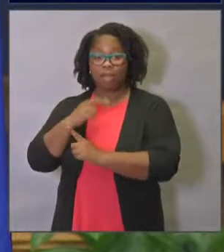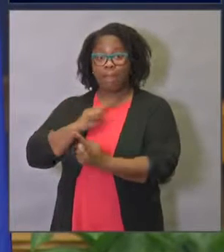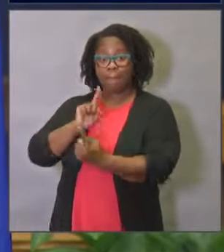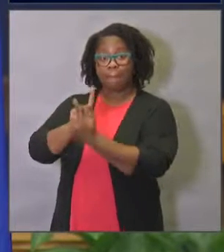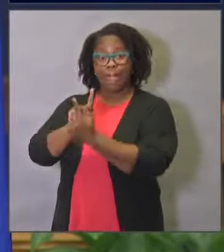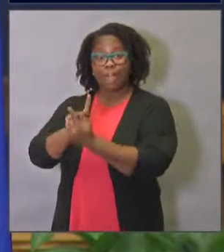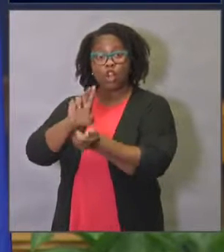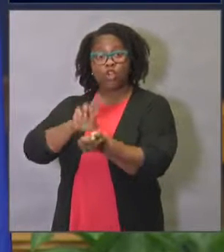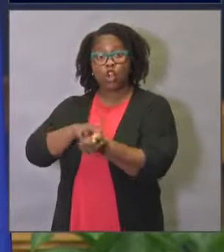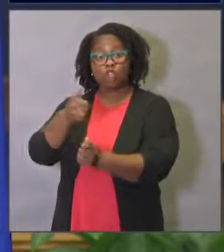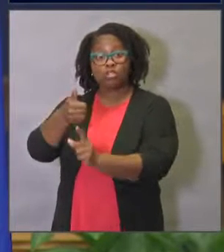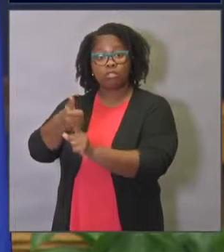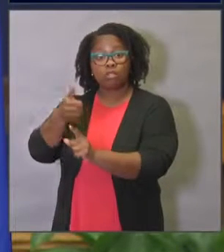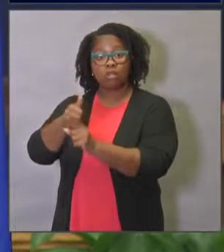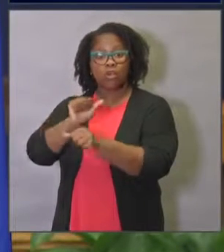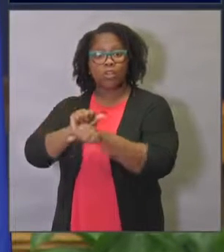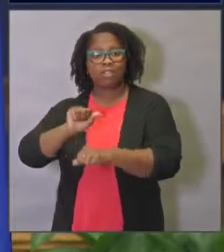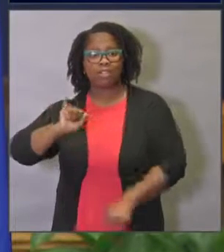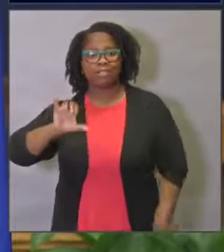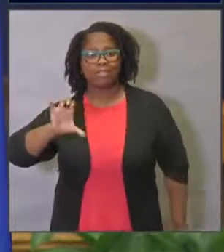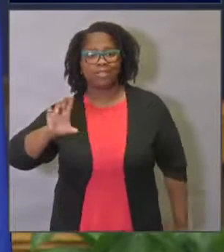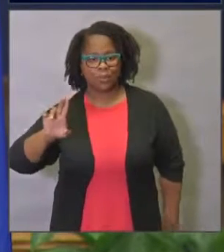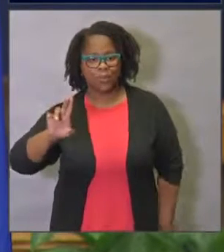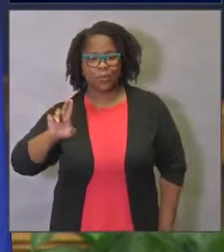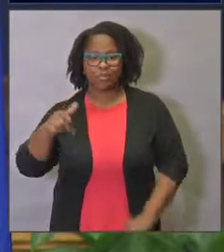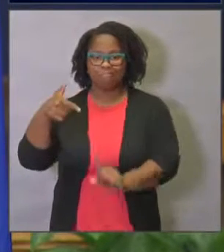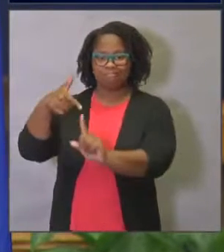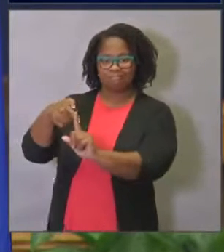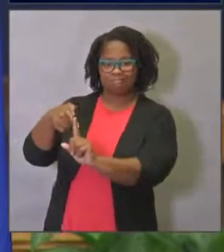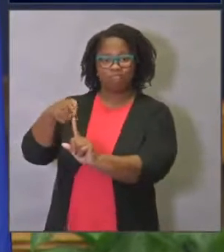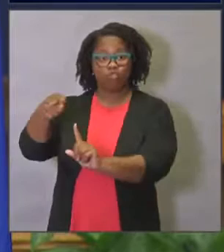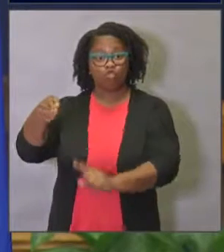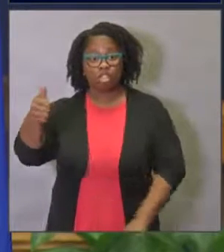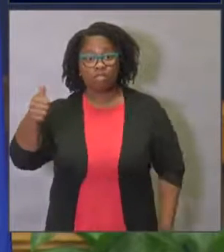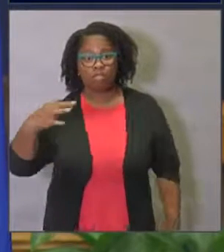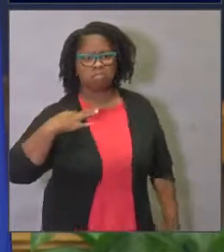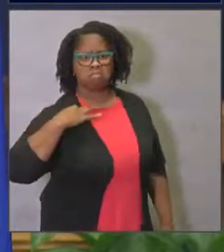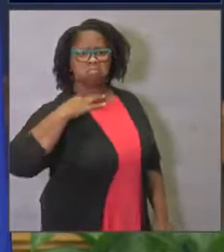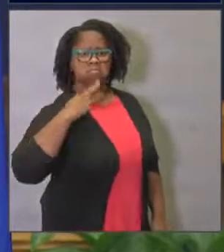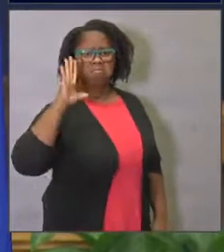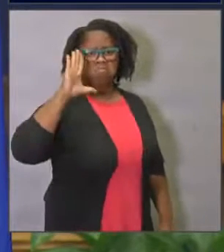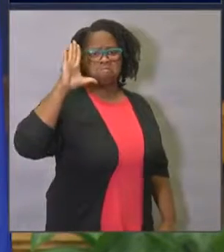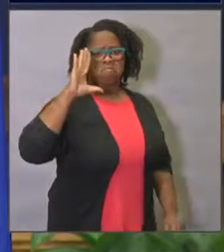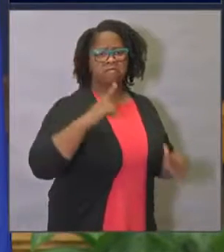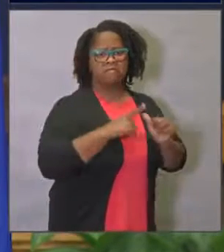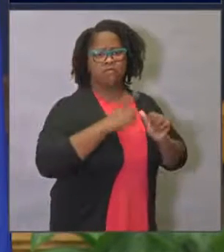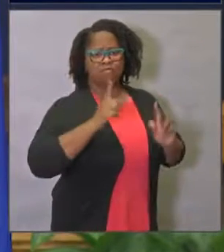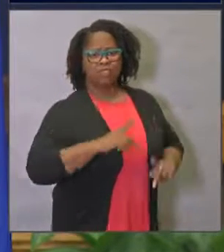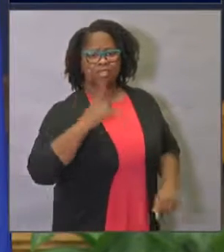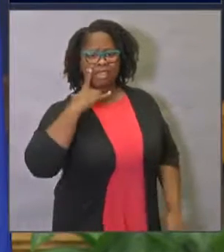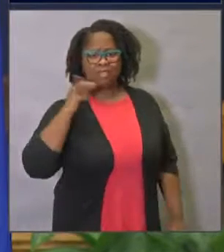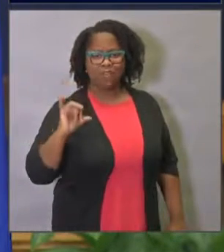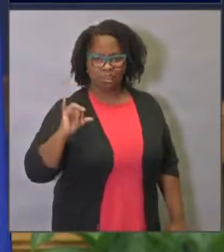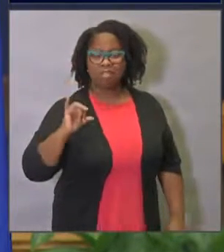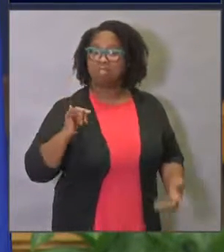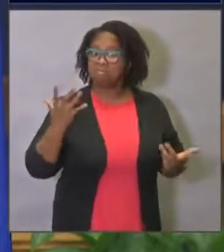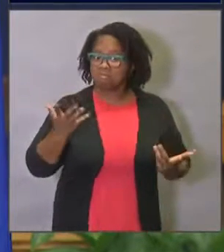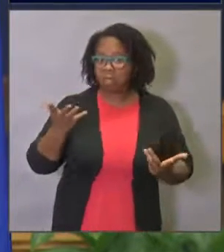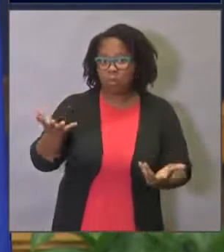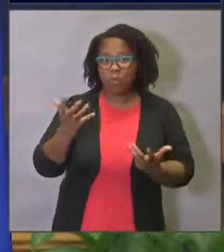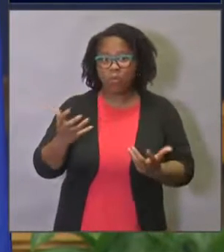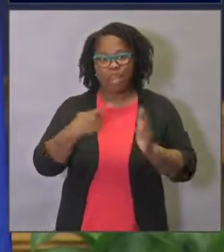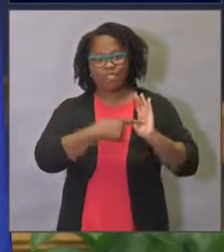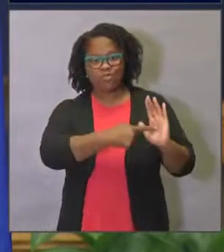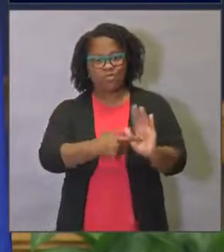who was receiving the vaccine. She volunteered to be one of the first people in California to get vaccinated in order to demonstrate